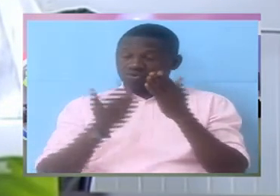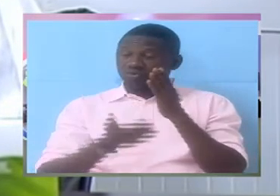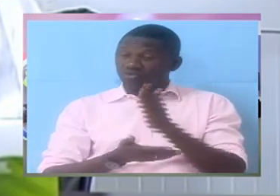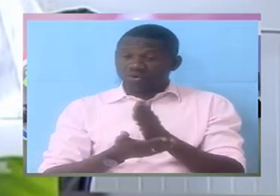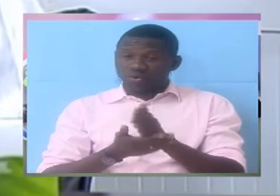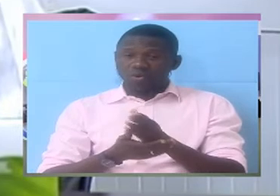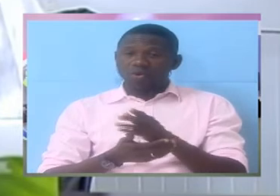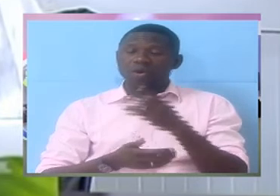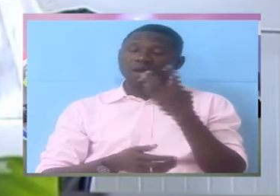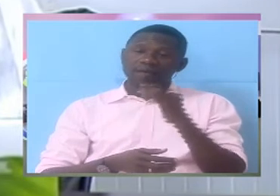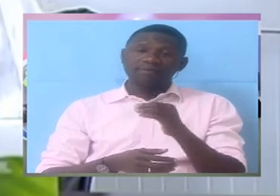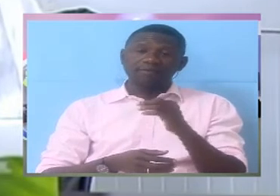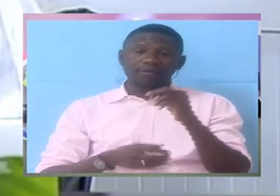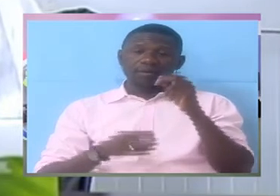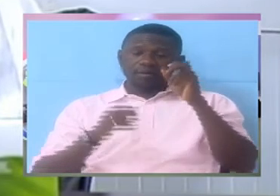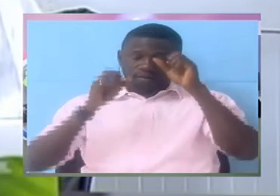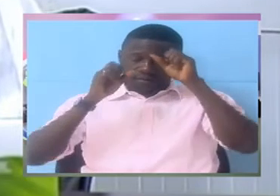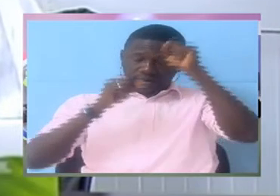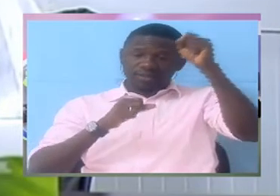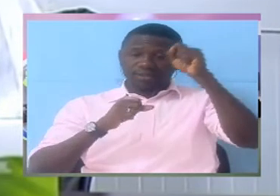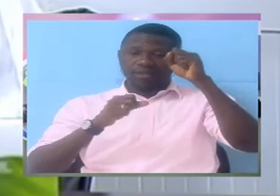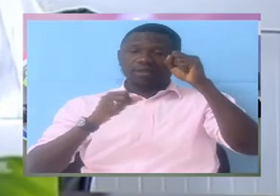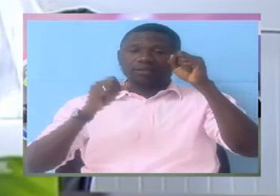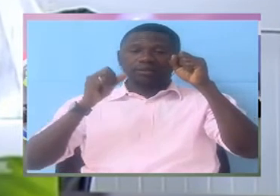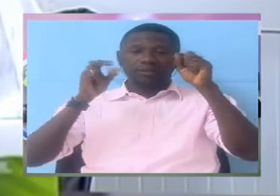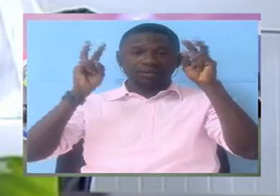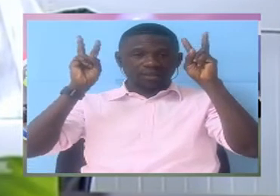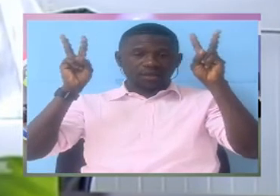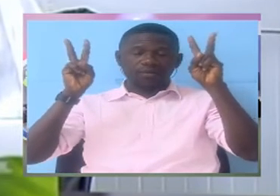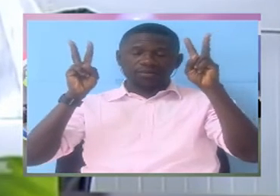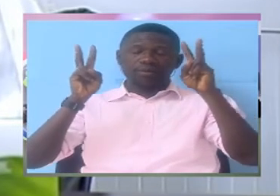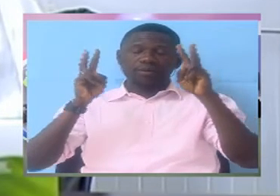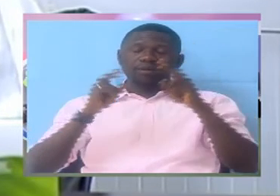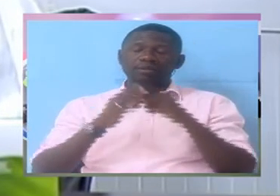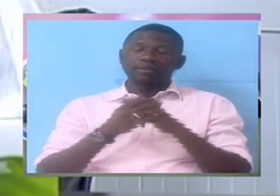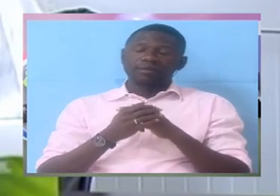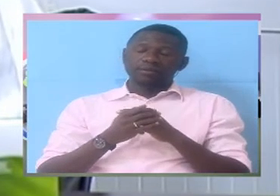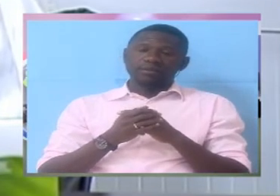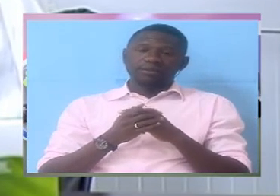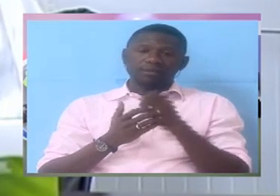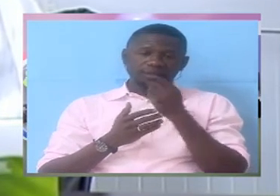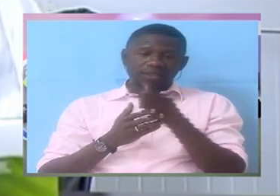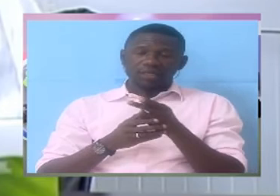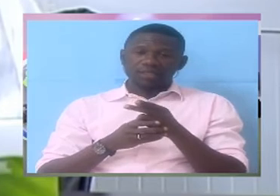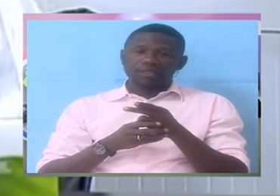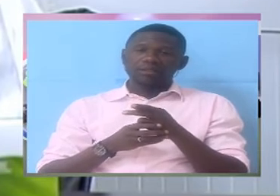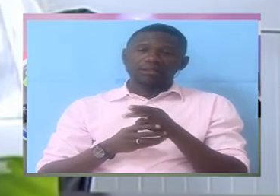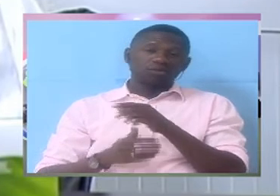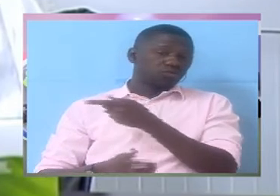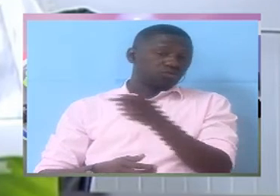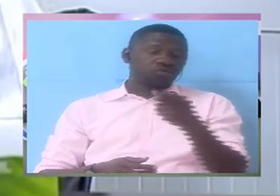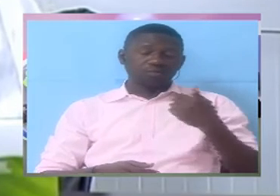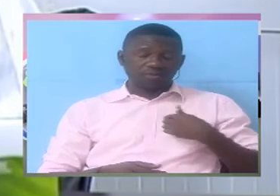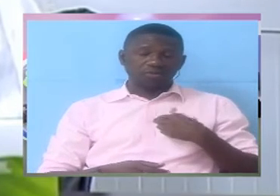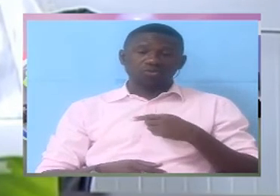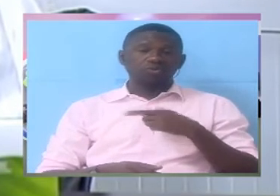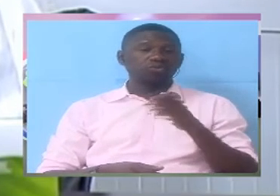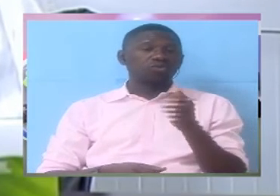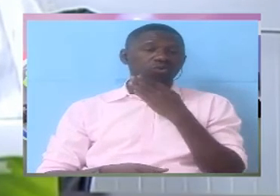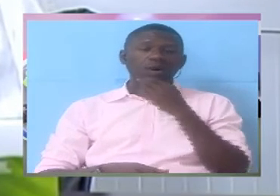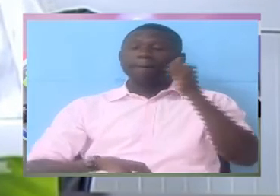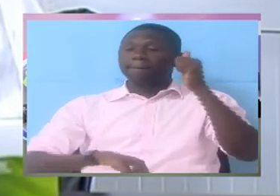those arrestees or officers concerned to beat or torture Serigne